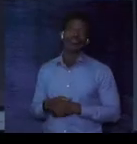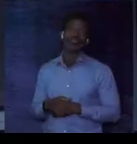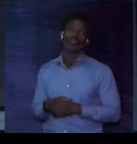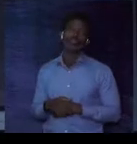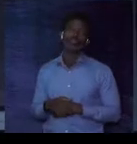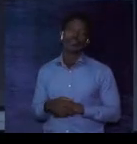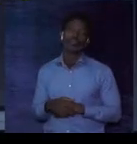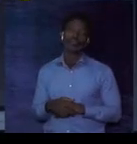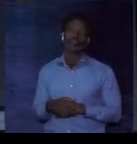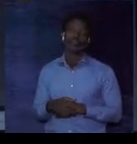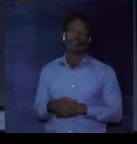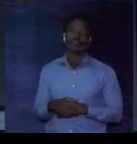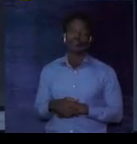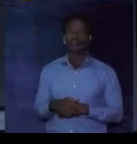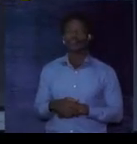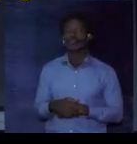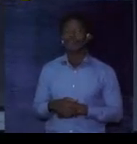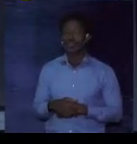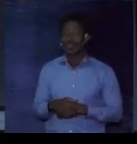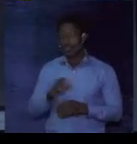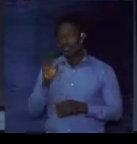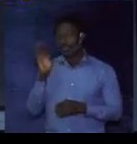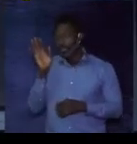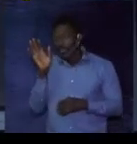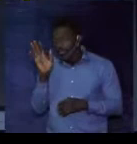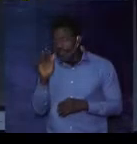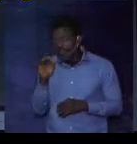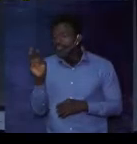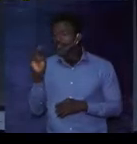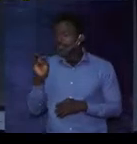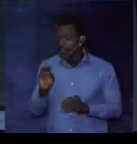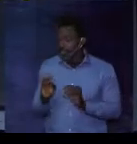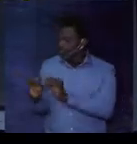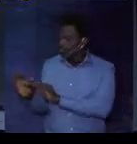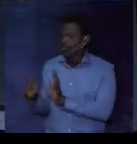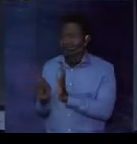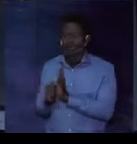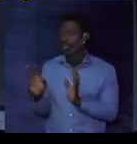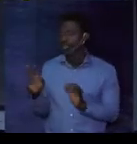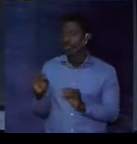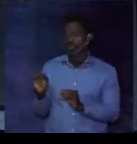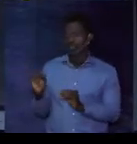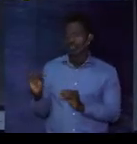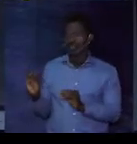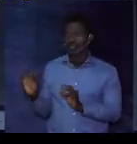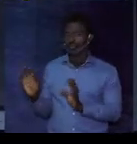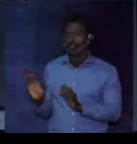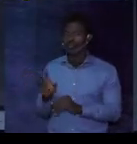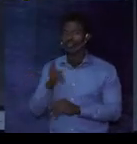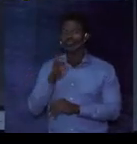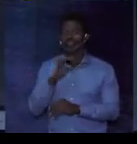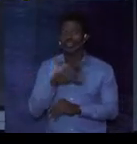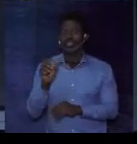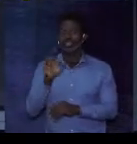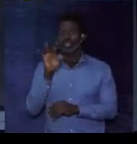284, as you will see. So this is 15 million. Leave the 1,000 since there is nothing under 1,000. No significant number there. You